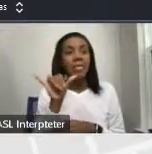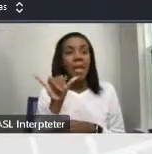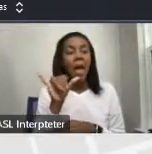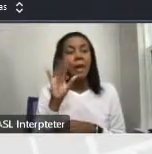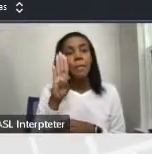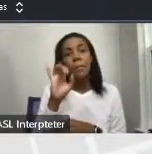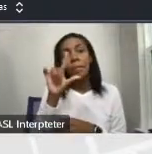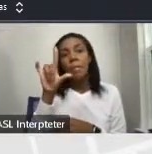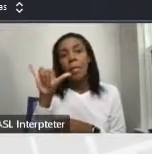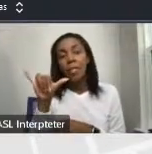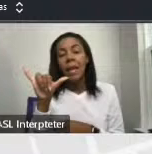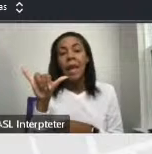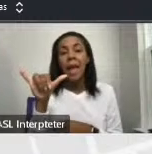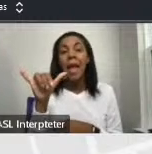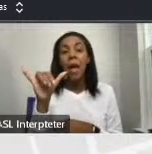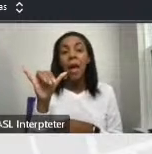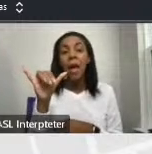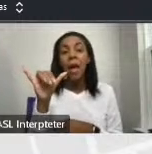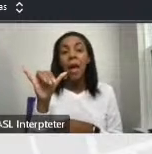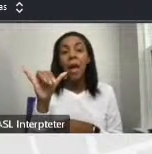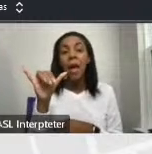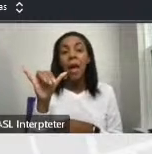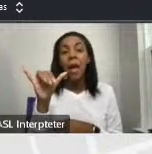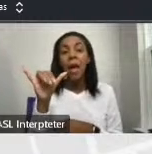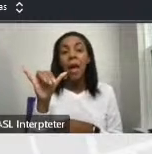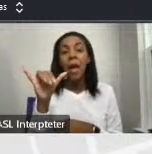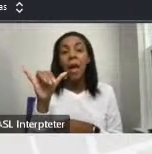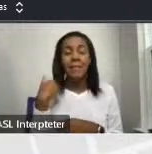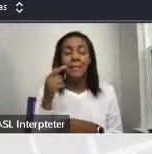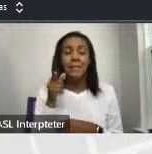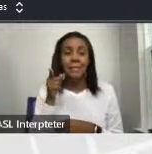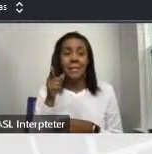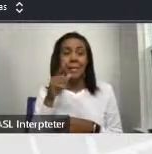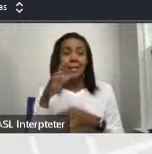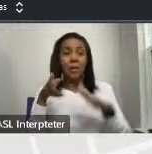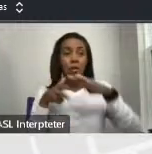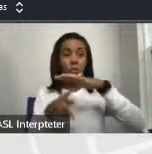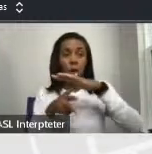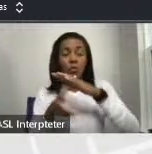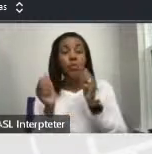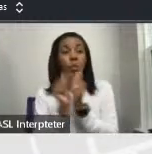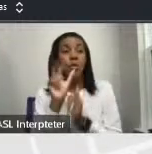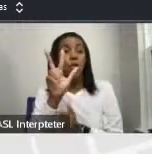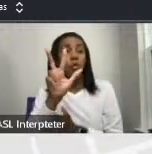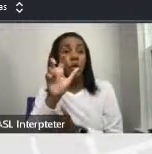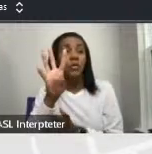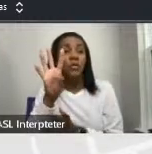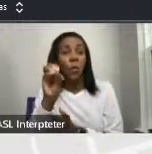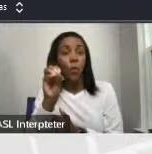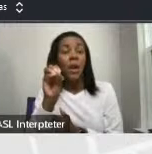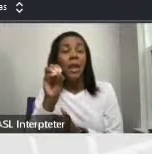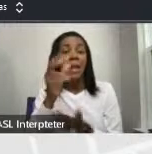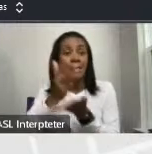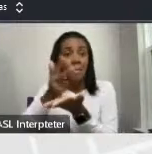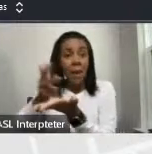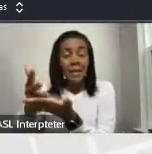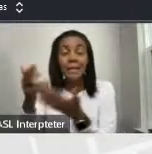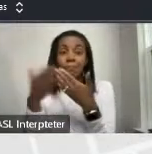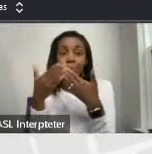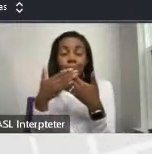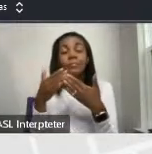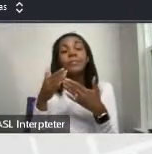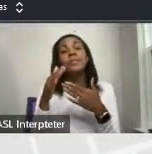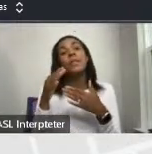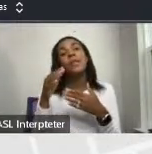at Butler and Tennessee with 340 spaces right there at the park's Butler